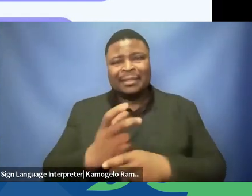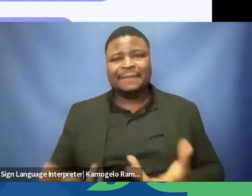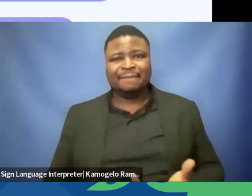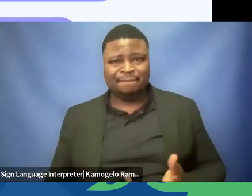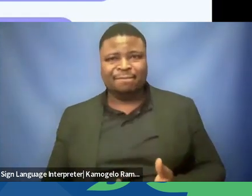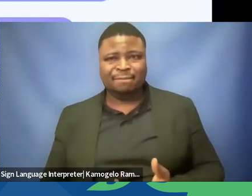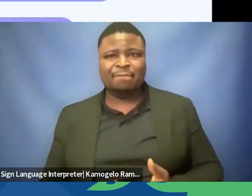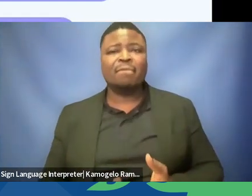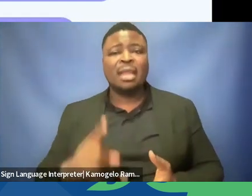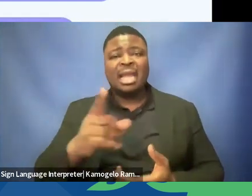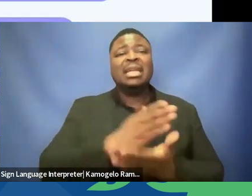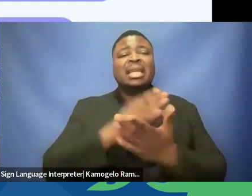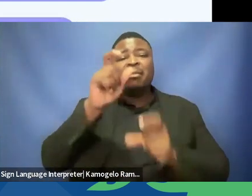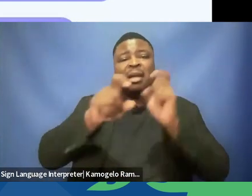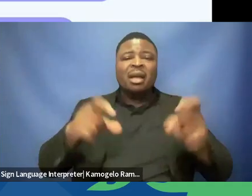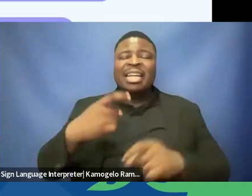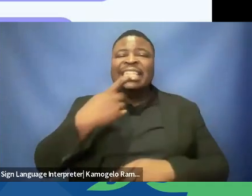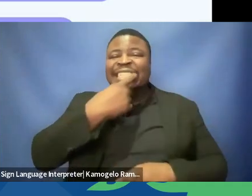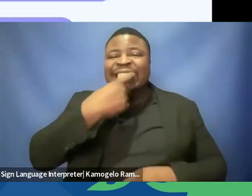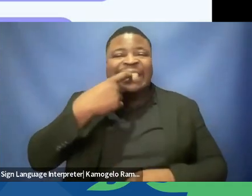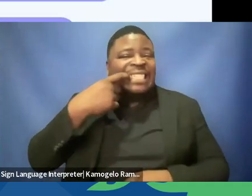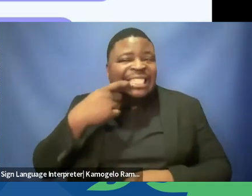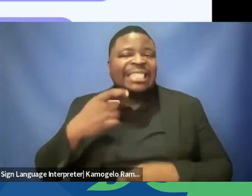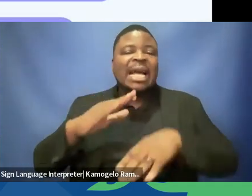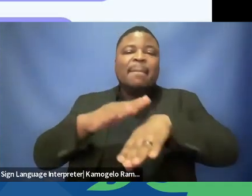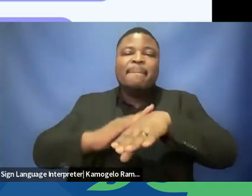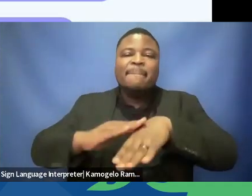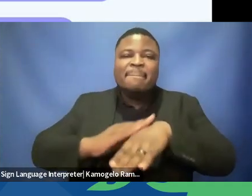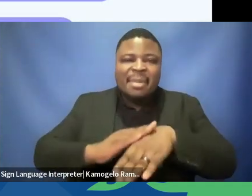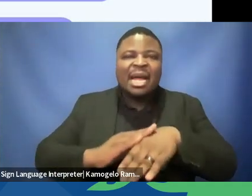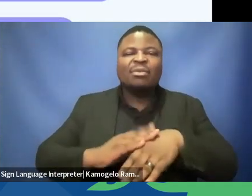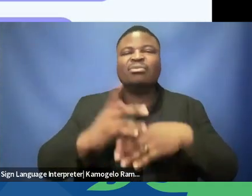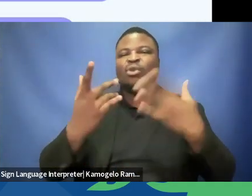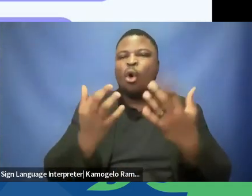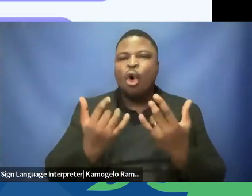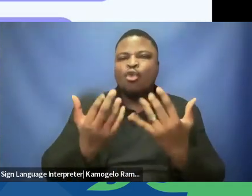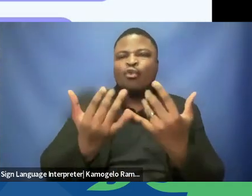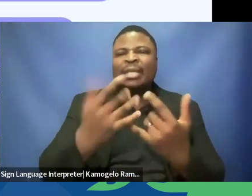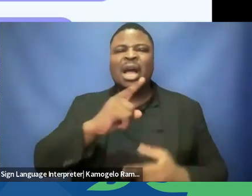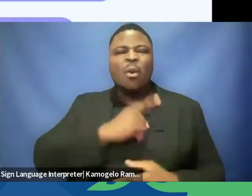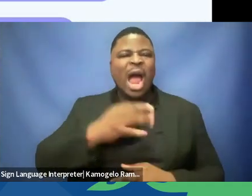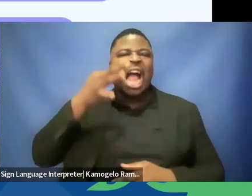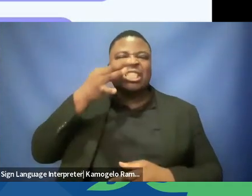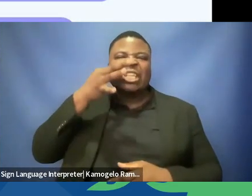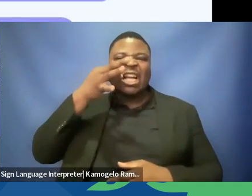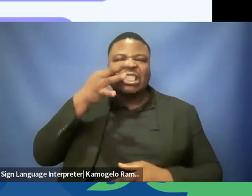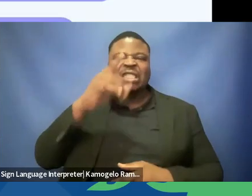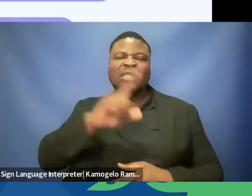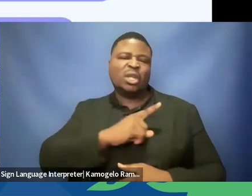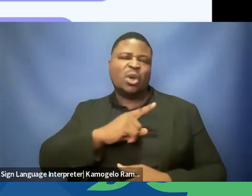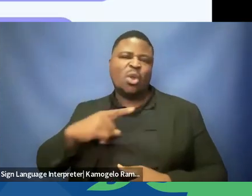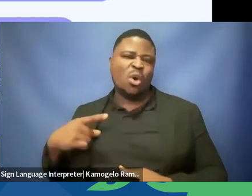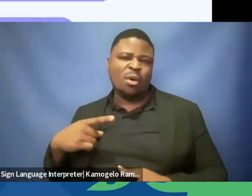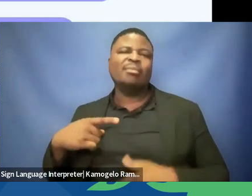their teeth are brown or green. The mouth is always green from the chewing for a long time, and also the liver, long-term liver